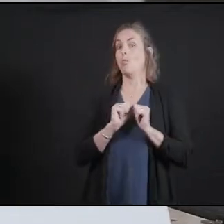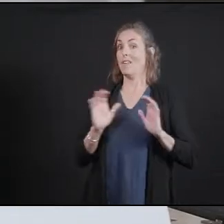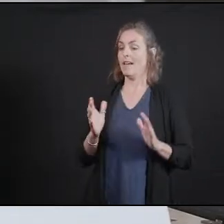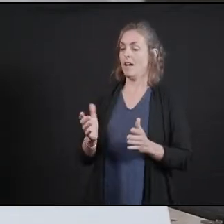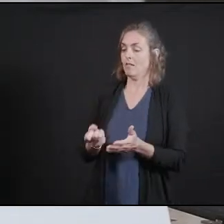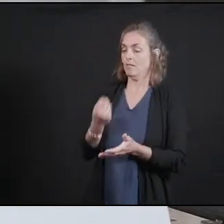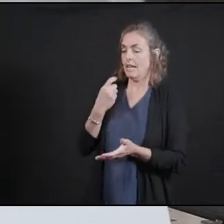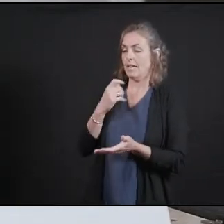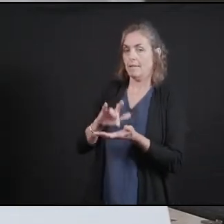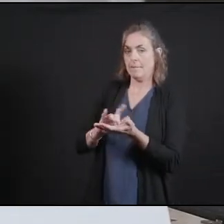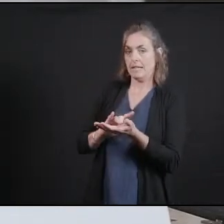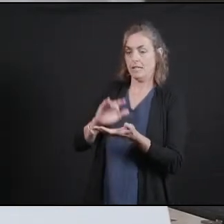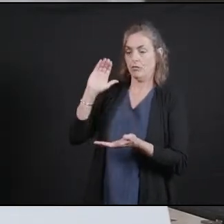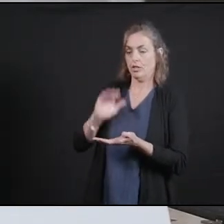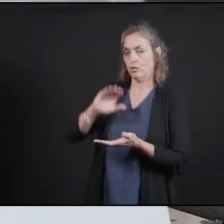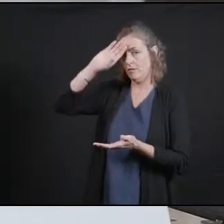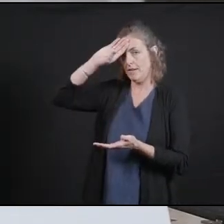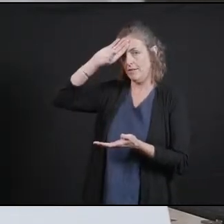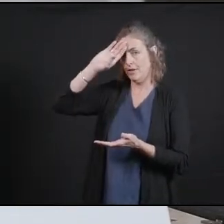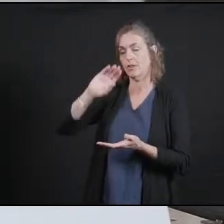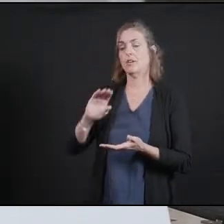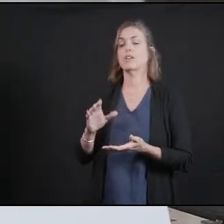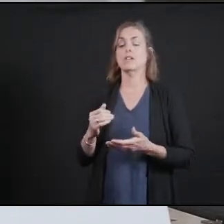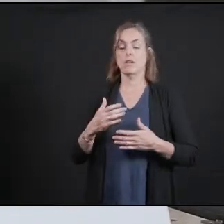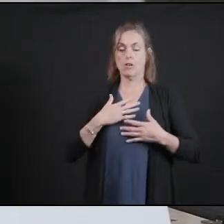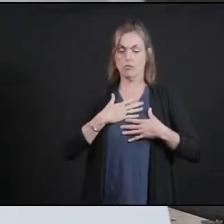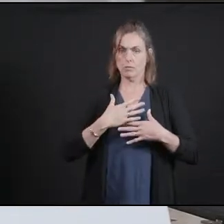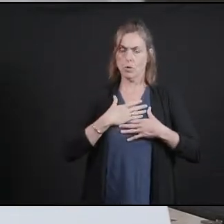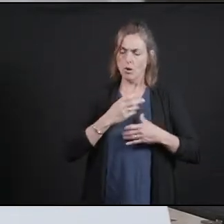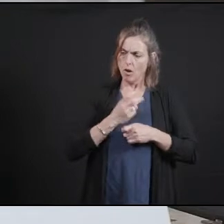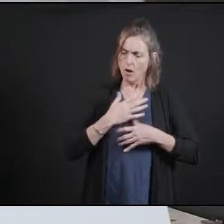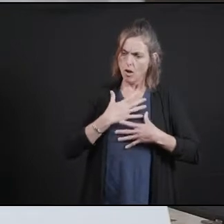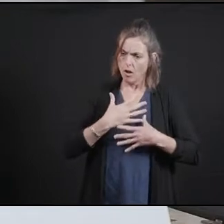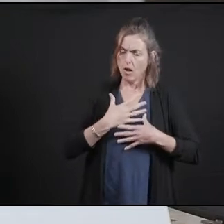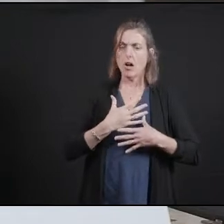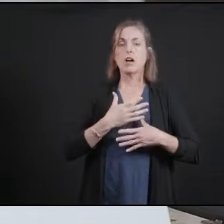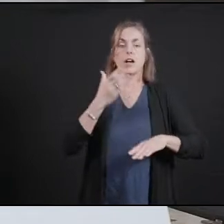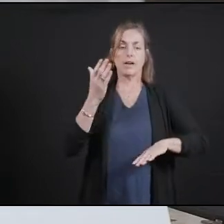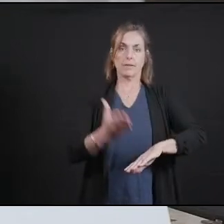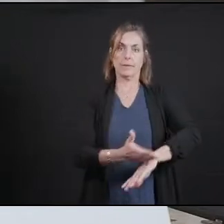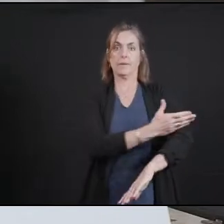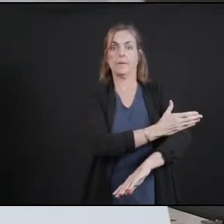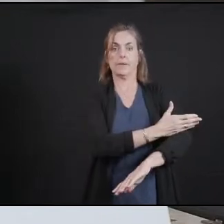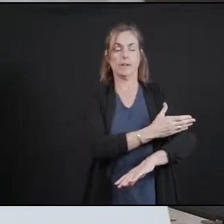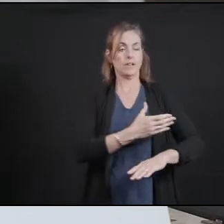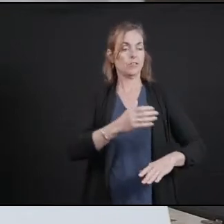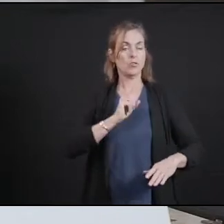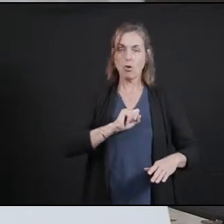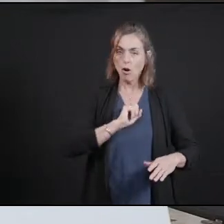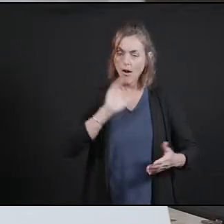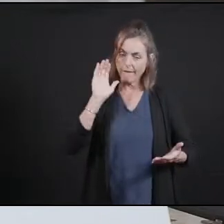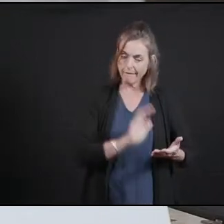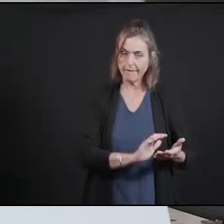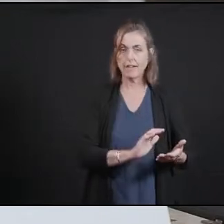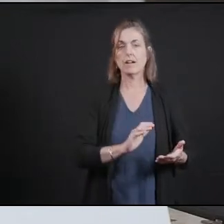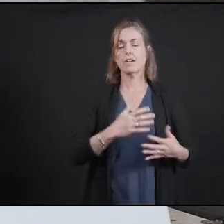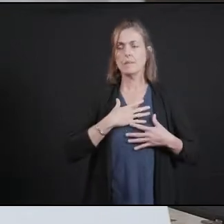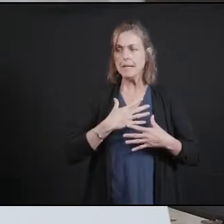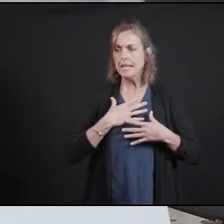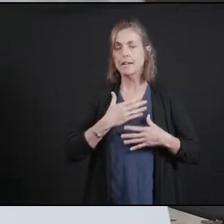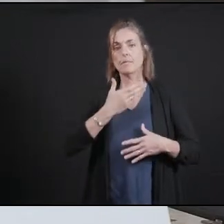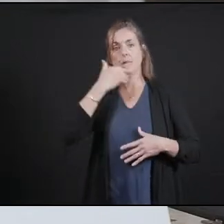people, our economy, and our community on a whole. As Governor Bryan spoke of, 36 out of 43